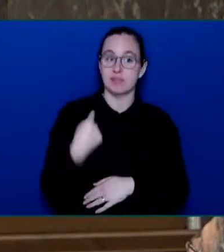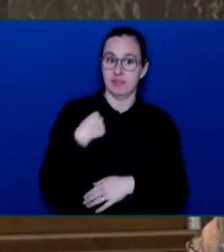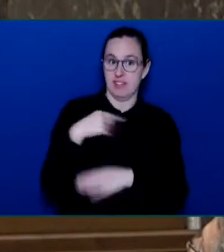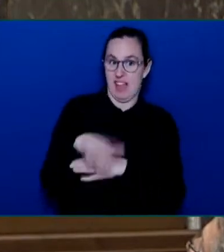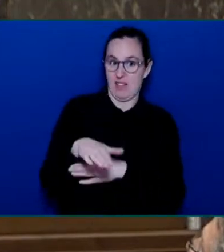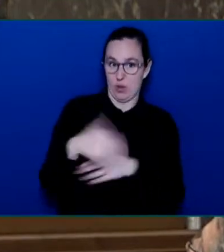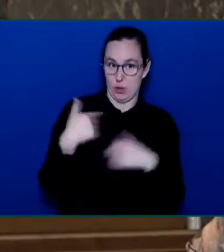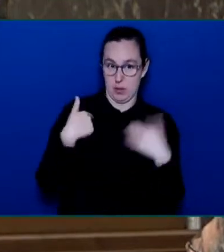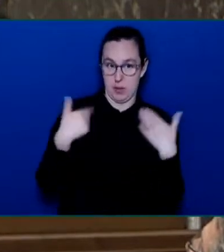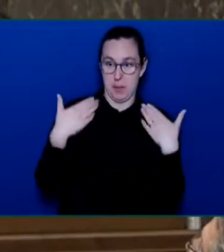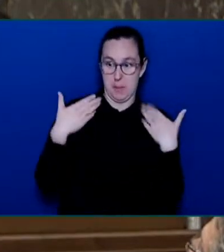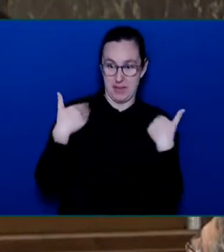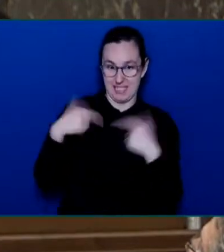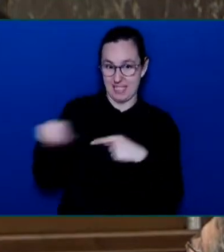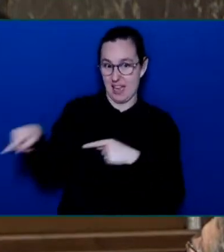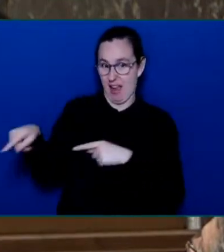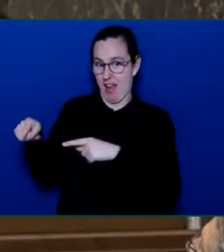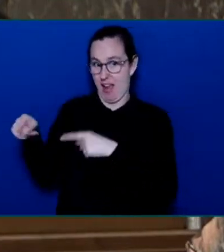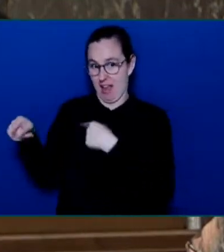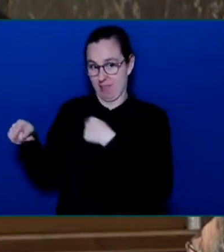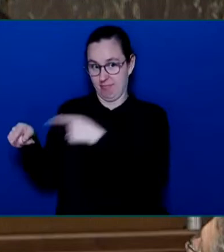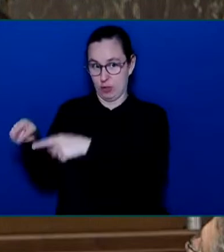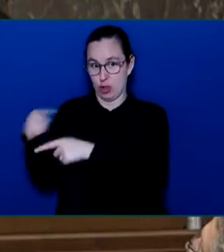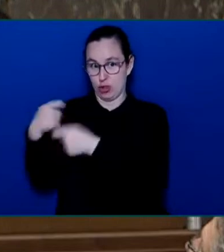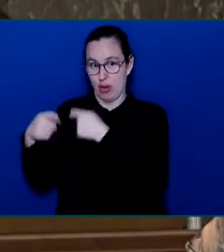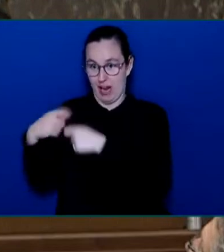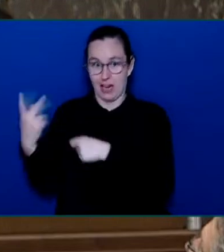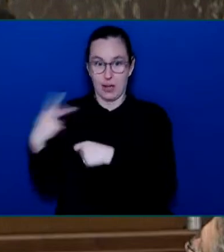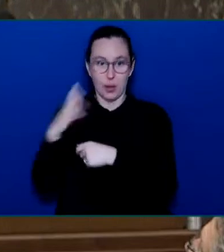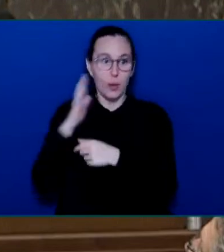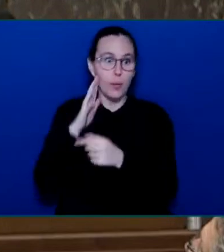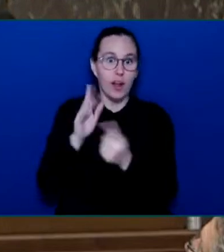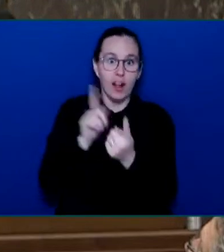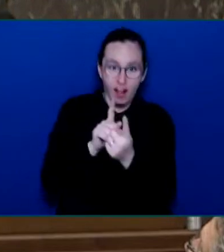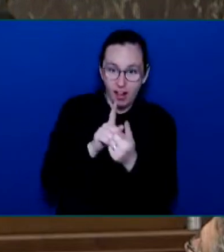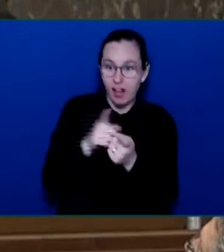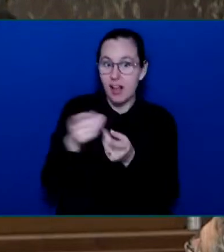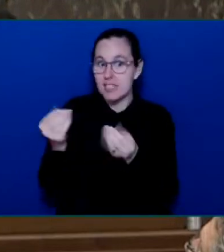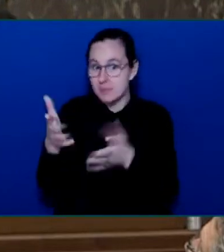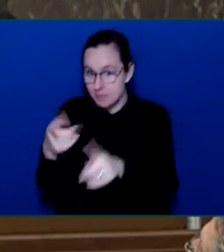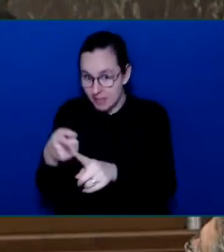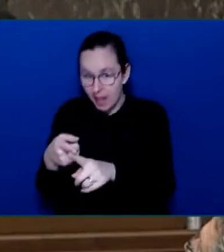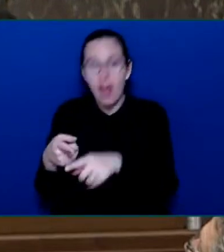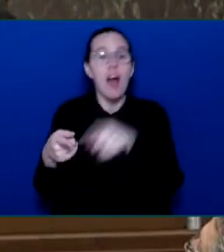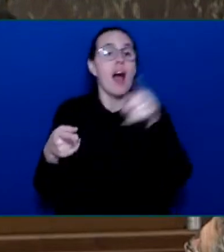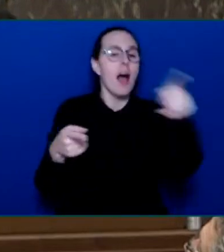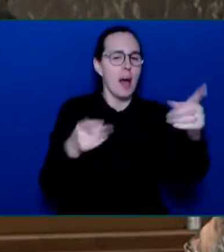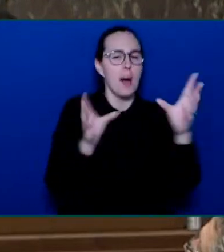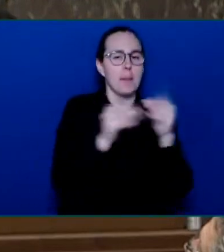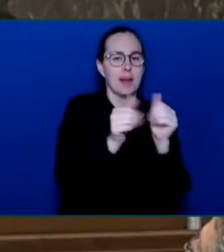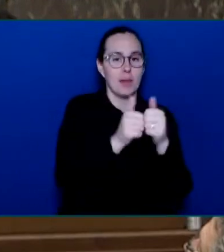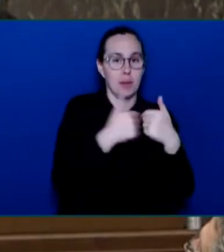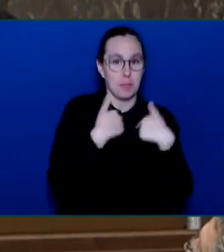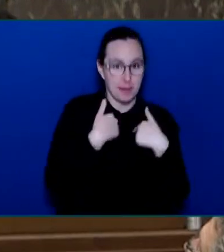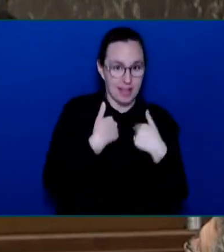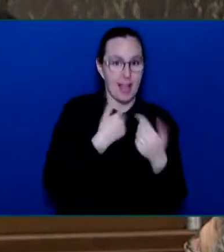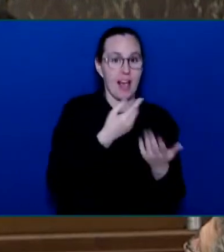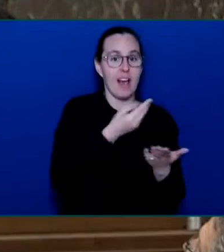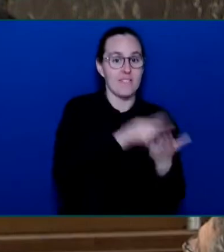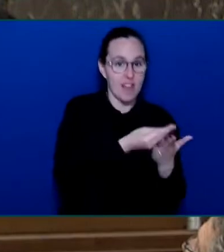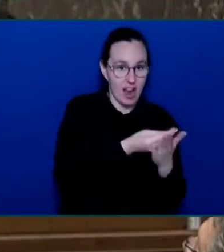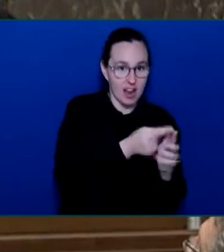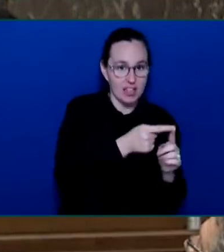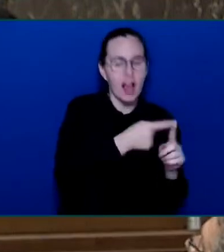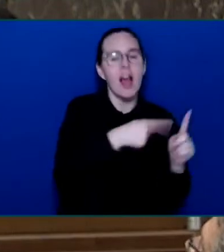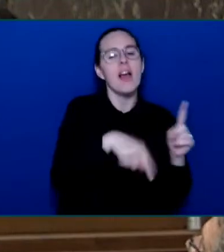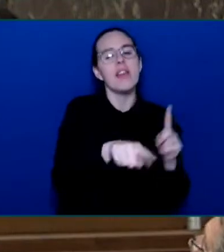Speaker. Following that, he will meet with the Minister of Finance and then Her Honour the Lieutenant Governor. Would the House please make both our guests feel very